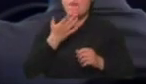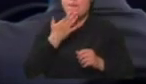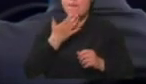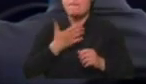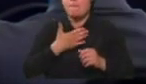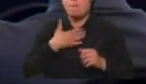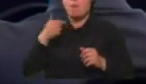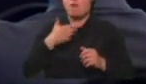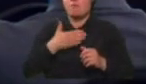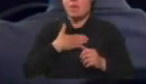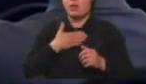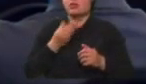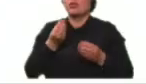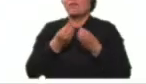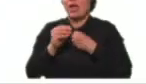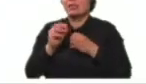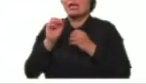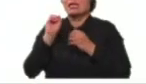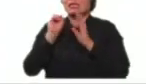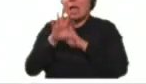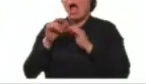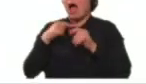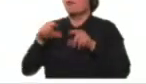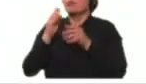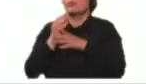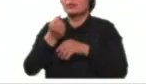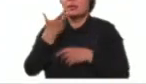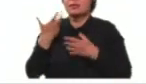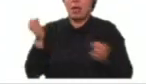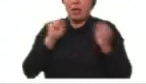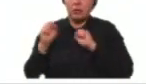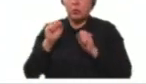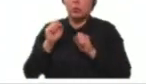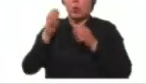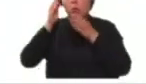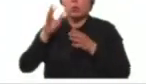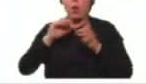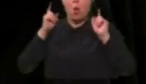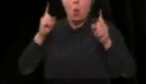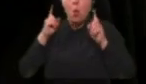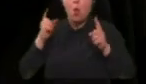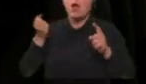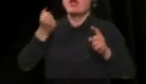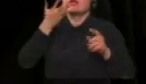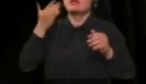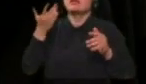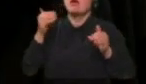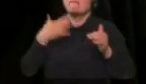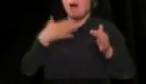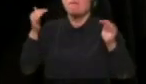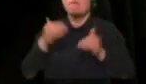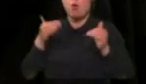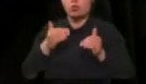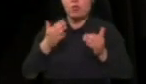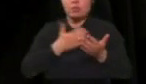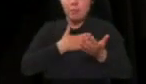about exercising our minds and our attention to the diversity of modes we observe and have available. Let's think about this quote. A friend